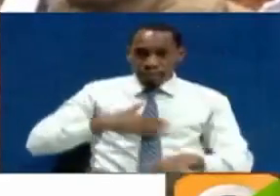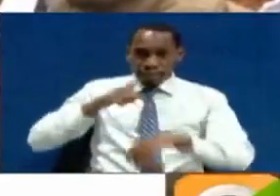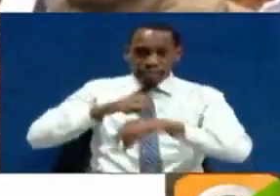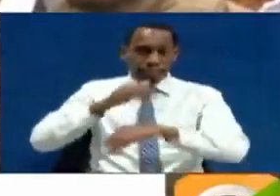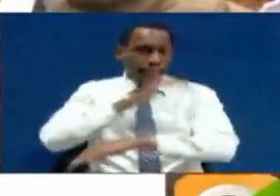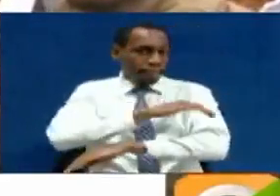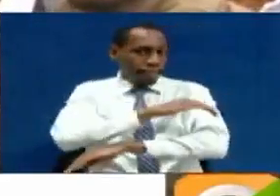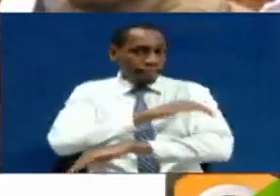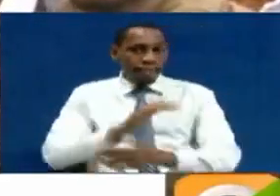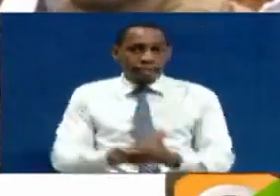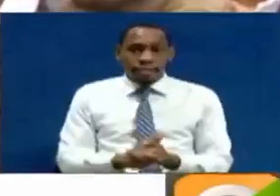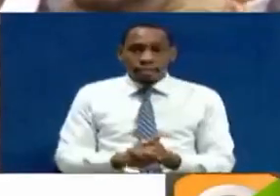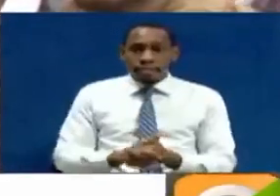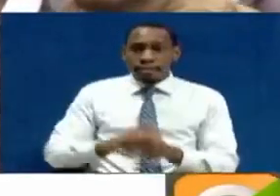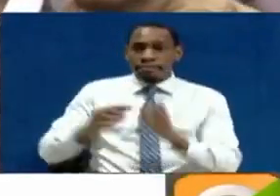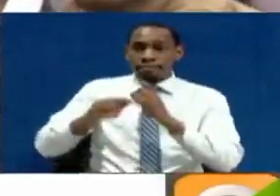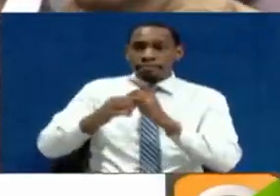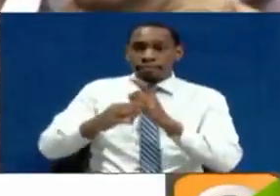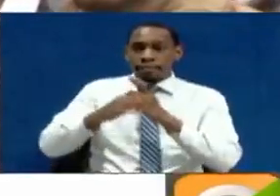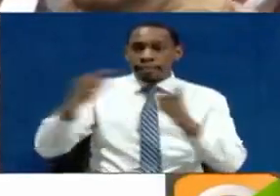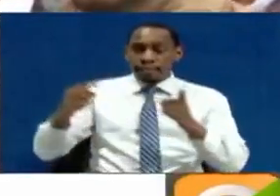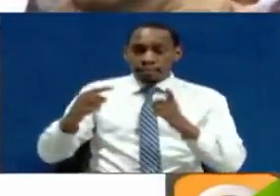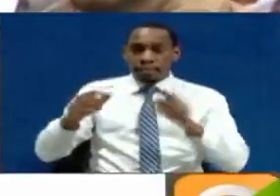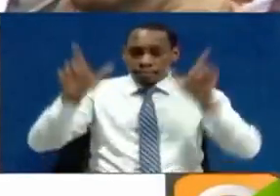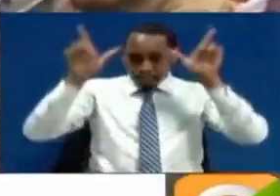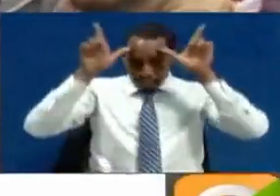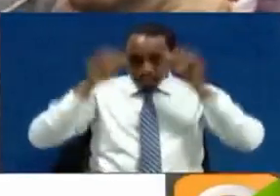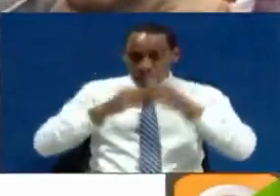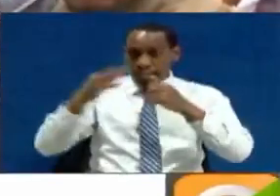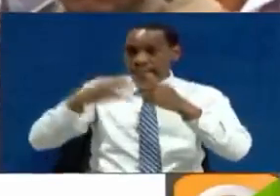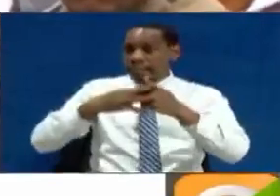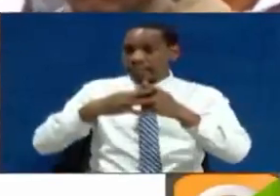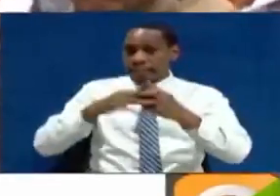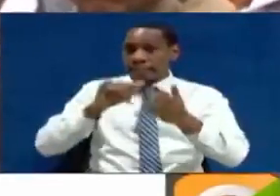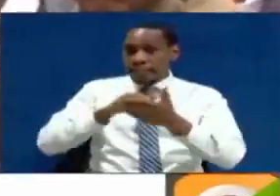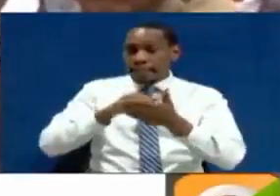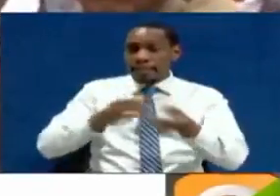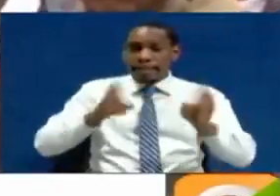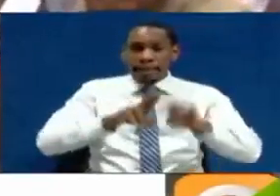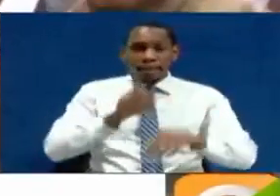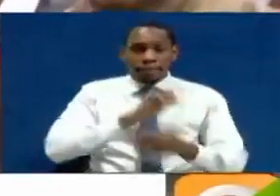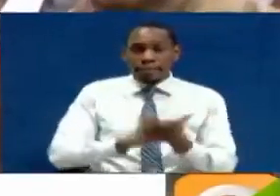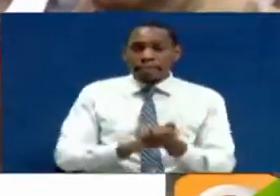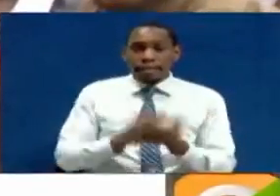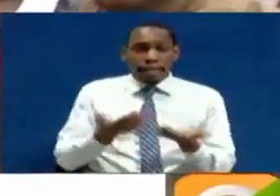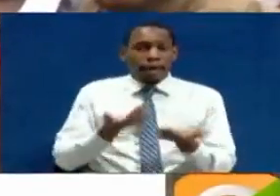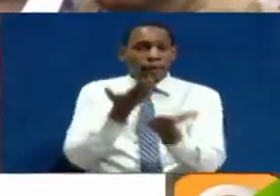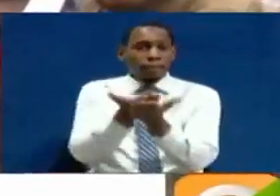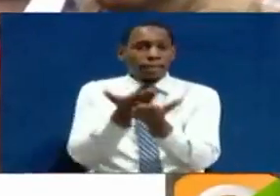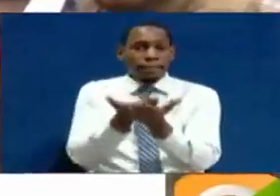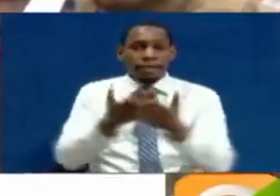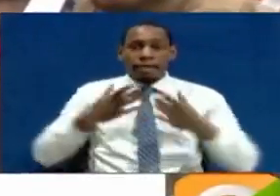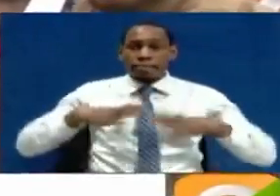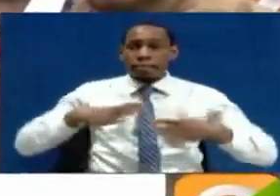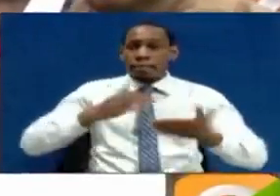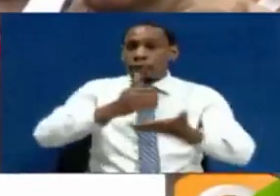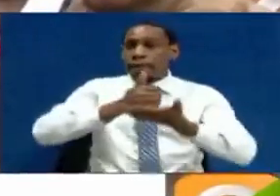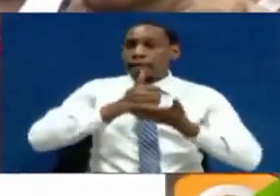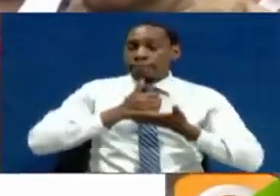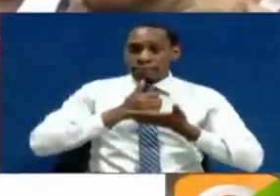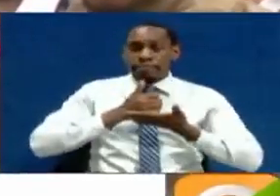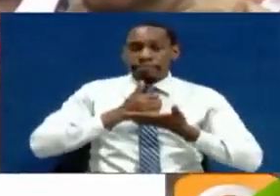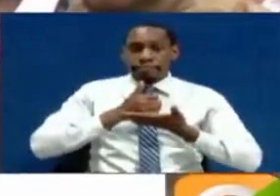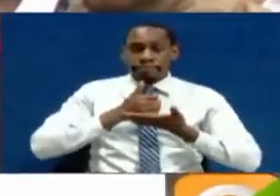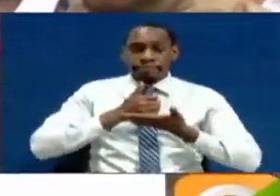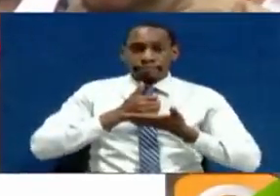wa jioni. Imeweza kuua ng'ombe 18. Kwa hiyo ndio yalitokea. Kwa hivyo naomba wasamaria wema